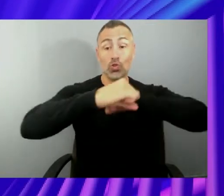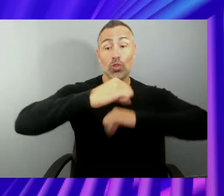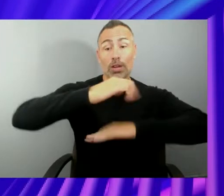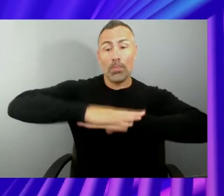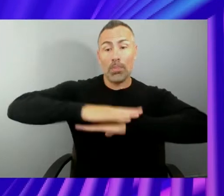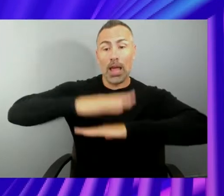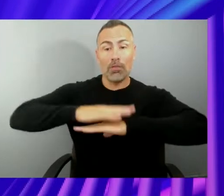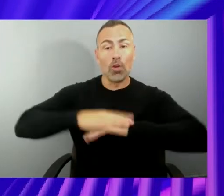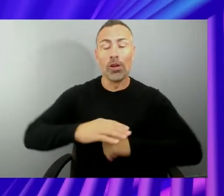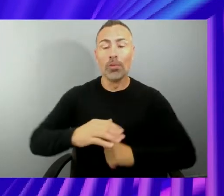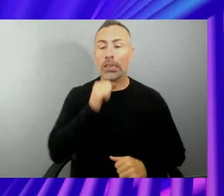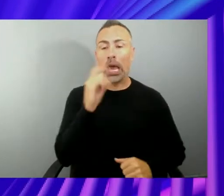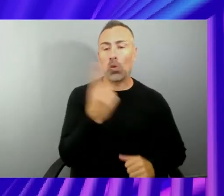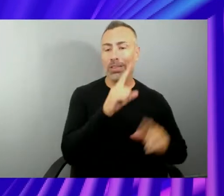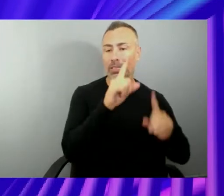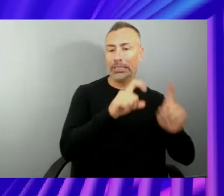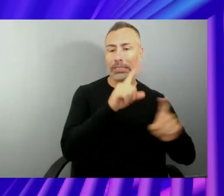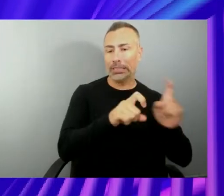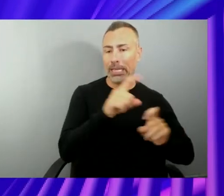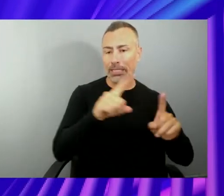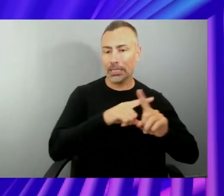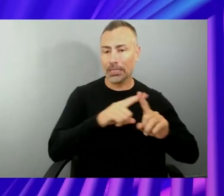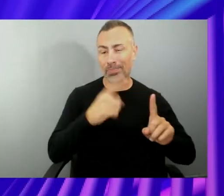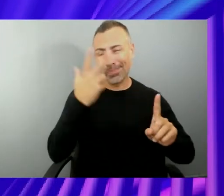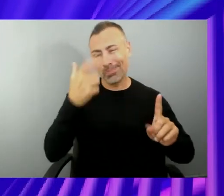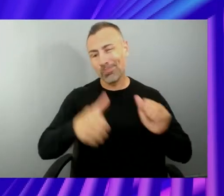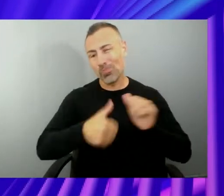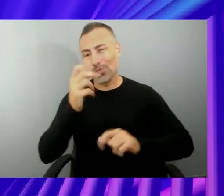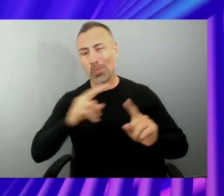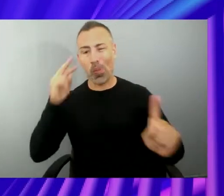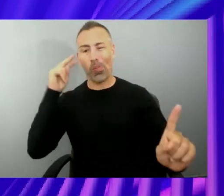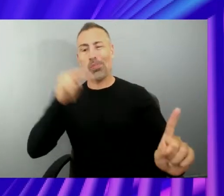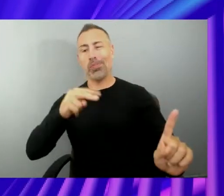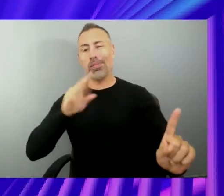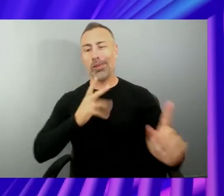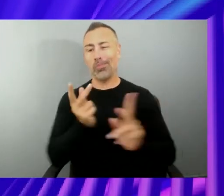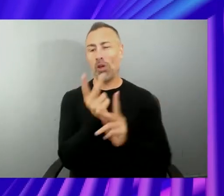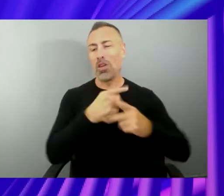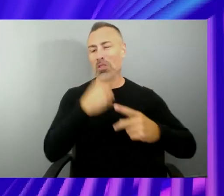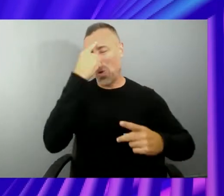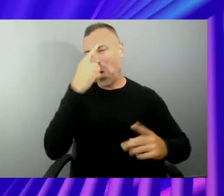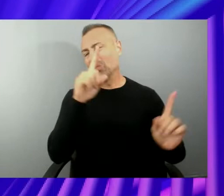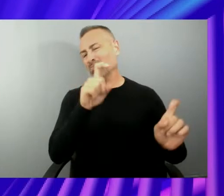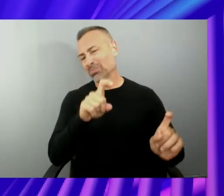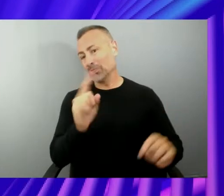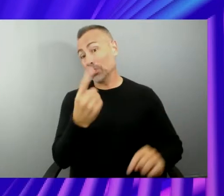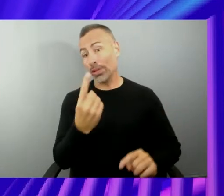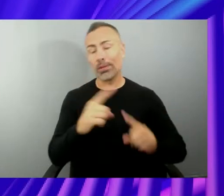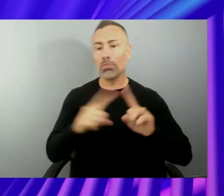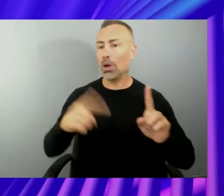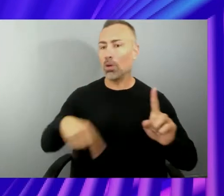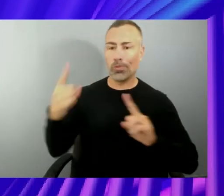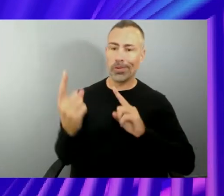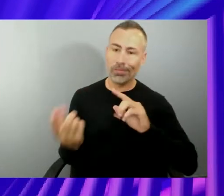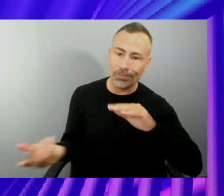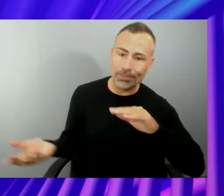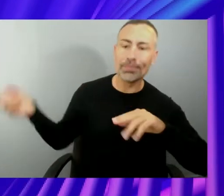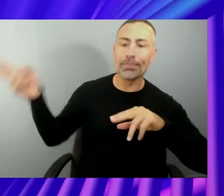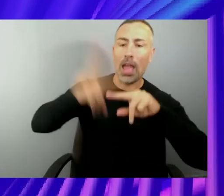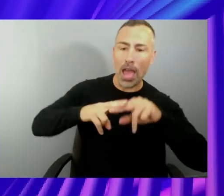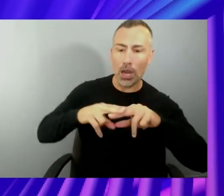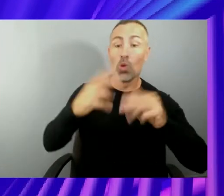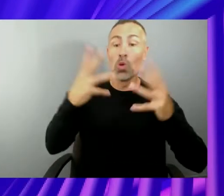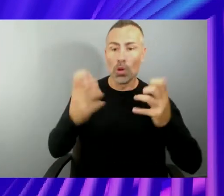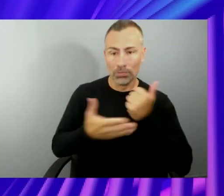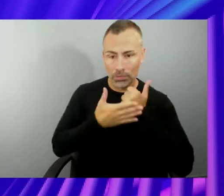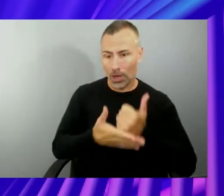which is how the market kind of sees these product lines. But we've built on the idea that we want to help you fix it faster, and then